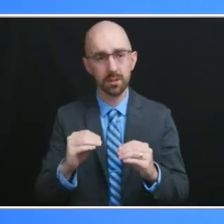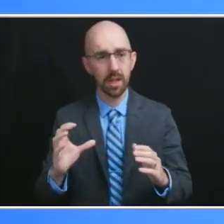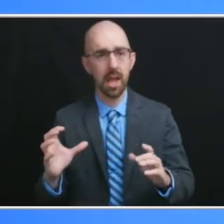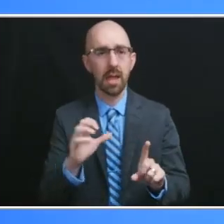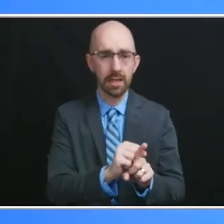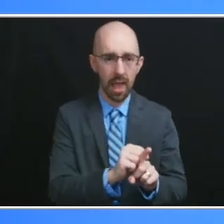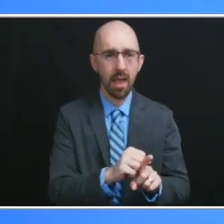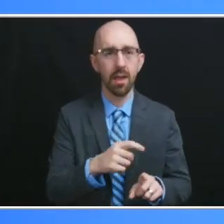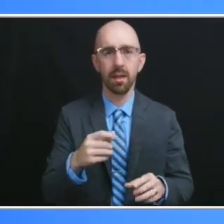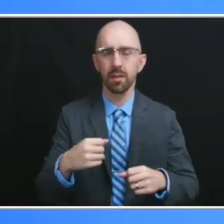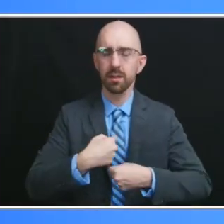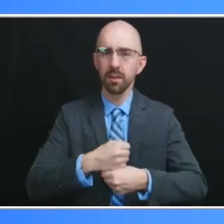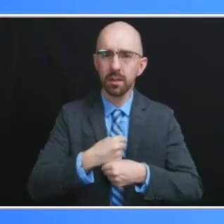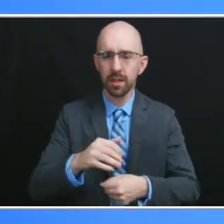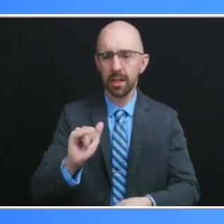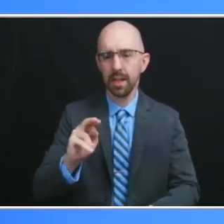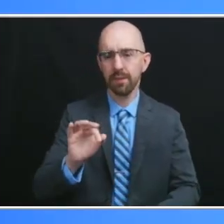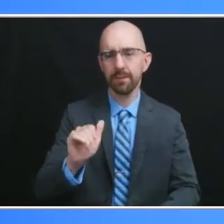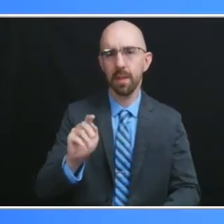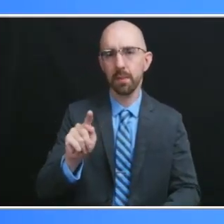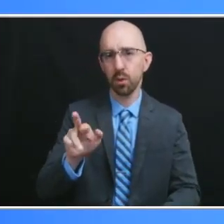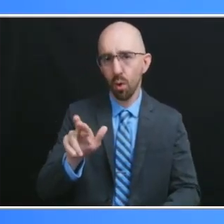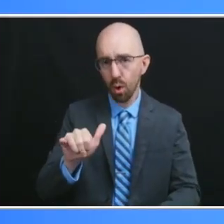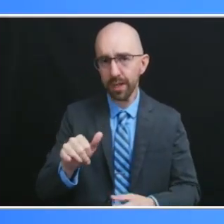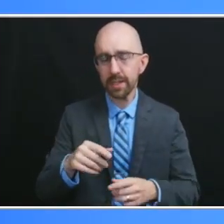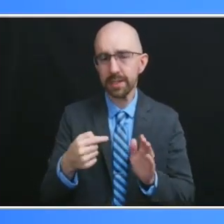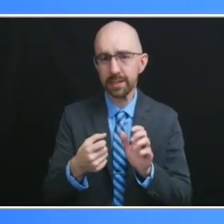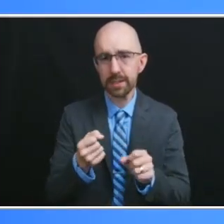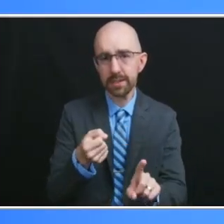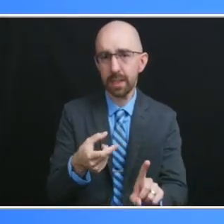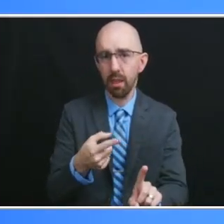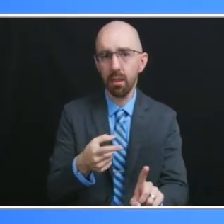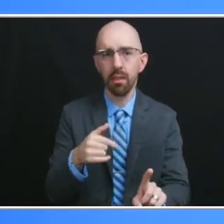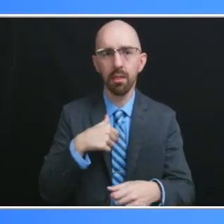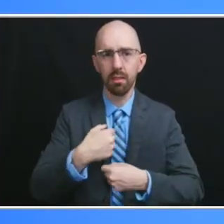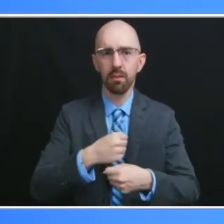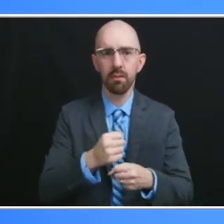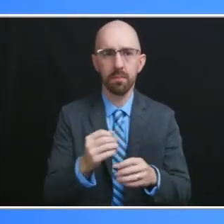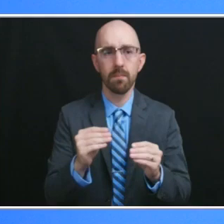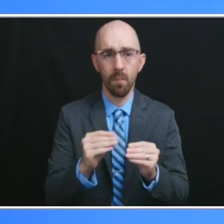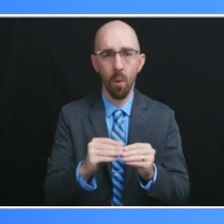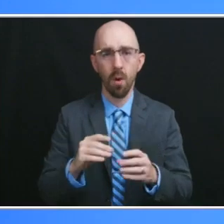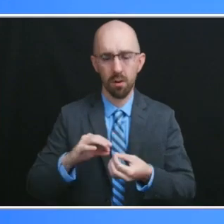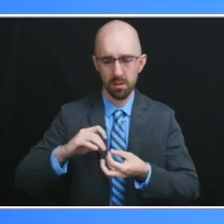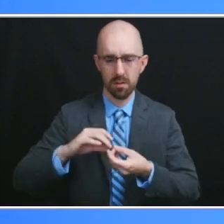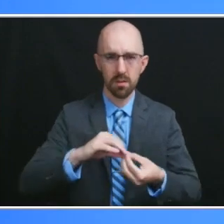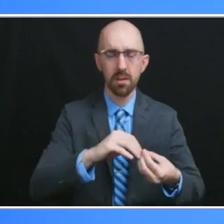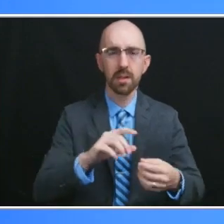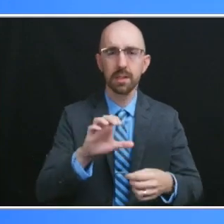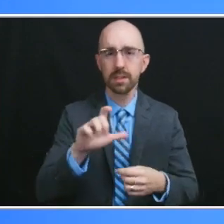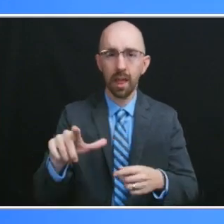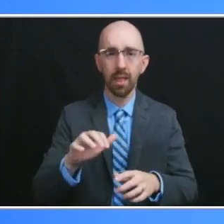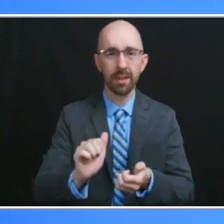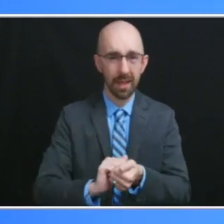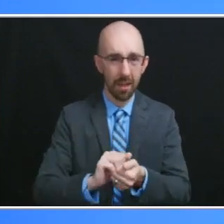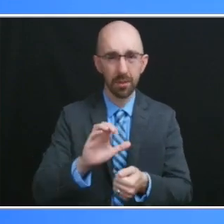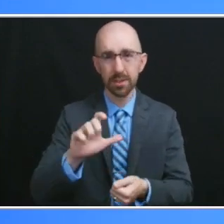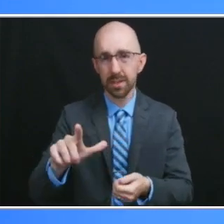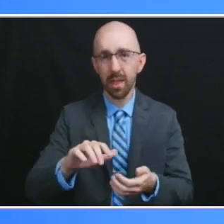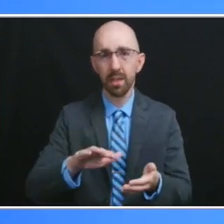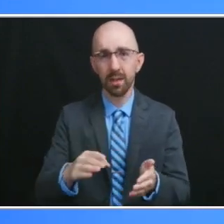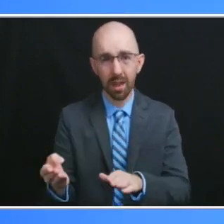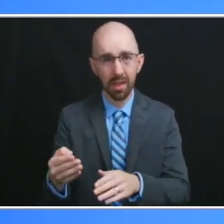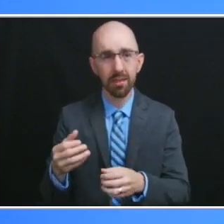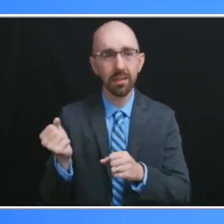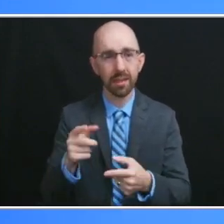which recruits more immune cells, and this cycle continues, and that leads to cell damage and cell death, which leads to hypofunction of